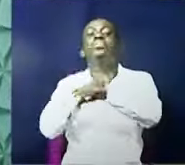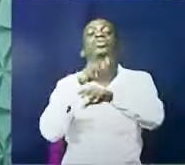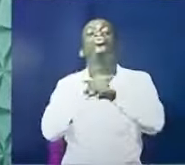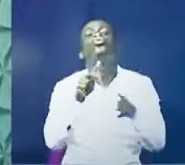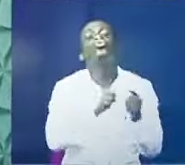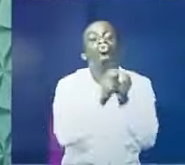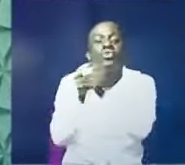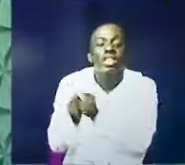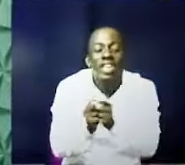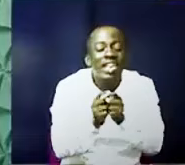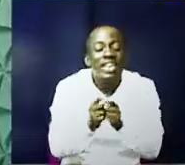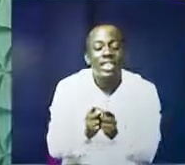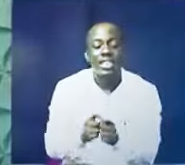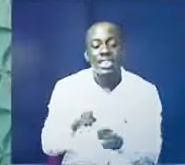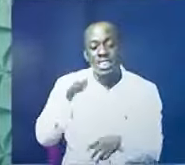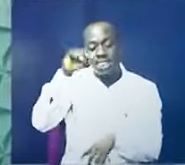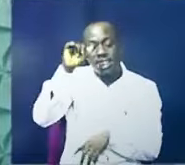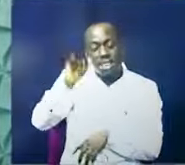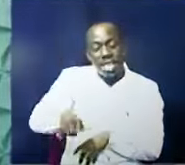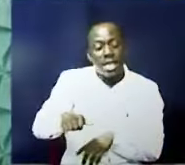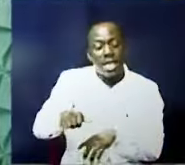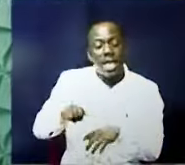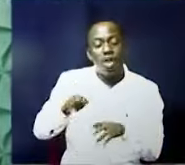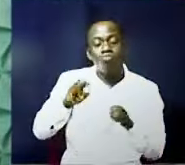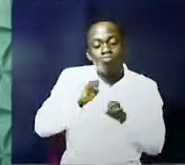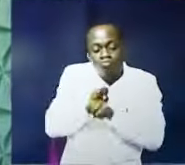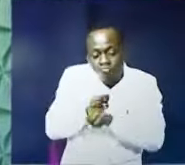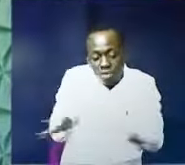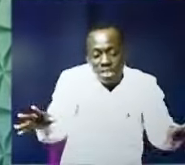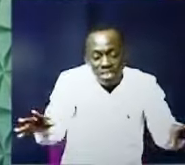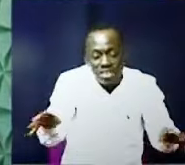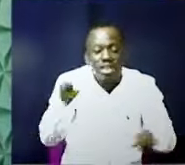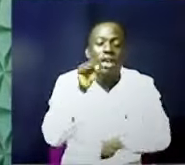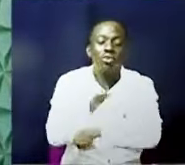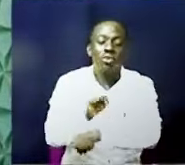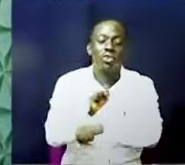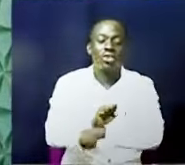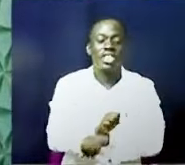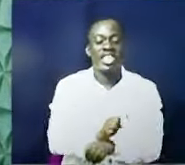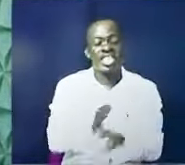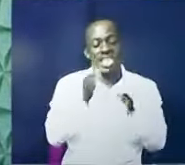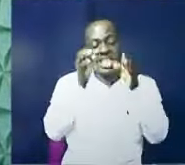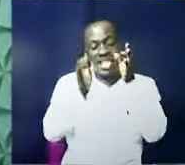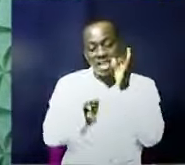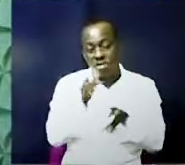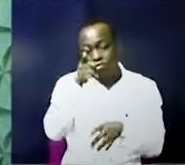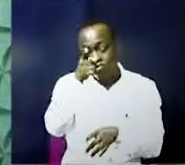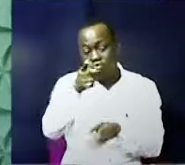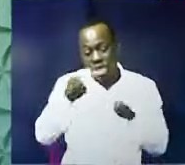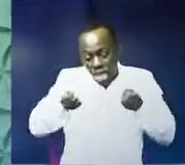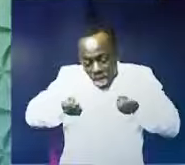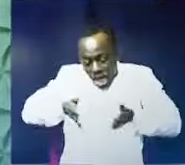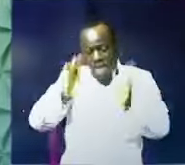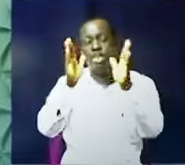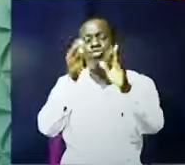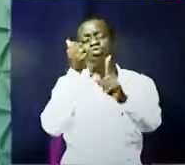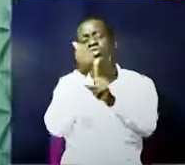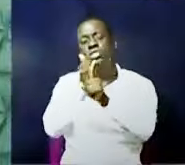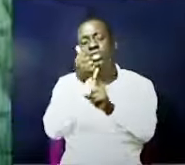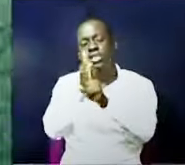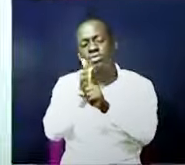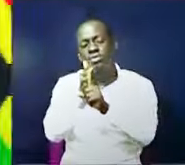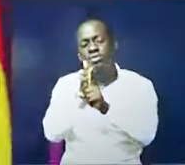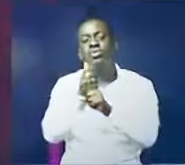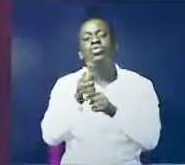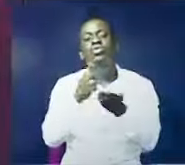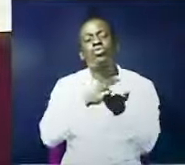us should allow himself or herself for the Holy Spirit to use to change your sphere. It's